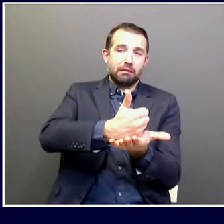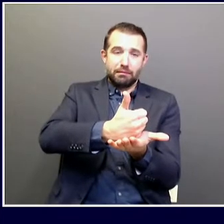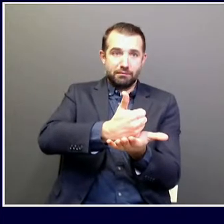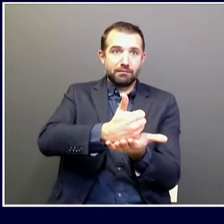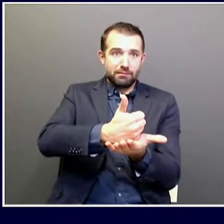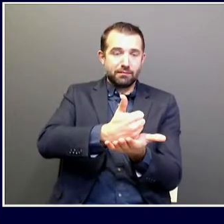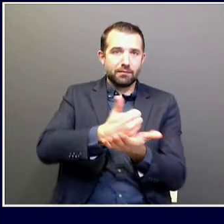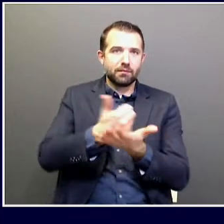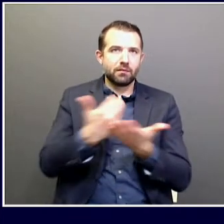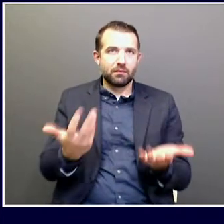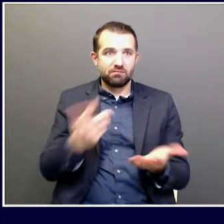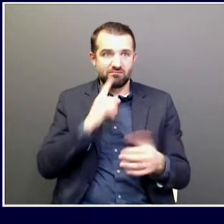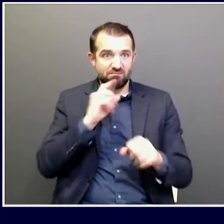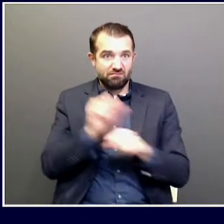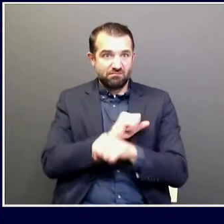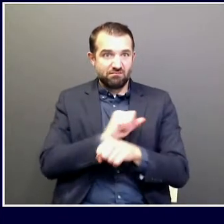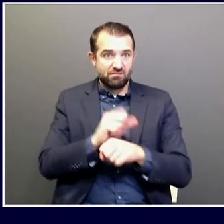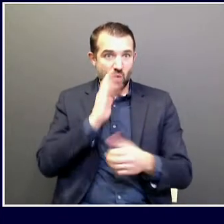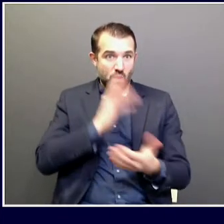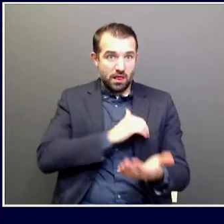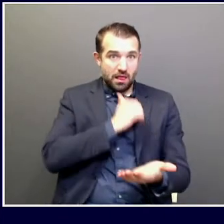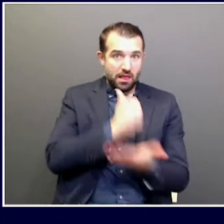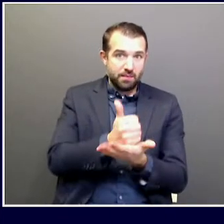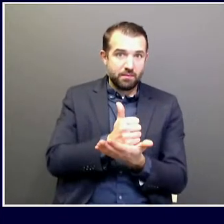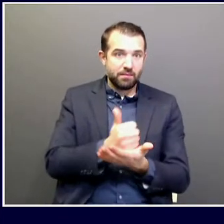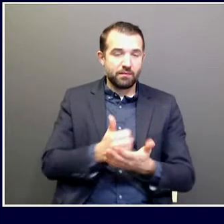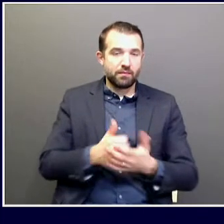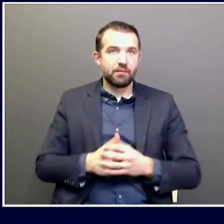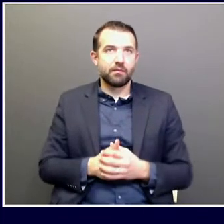capacity, or is it more on the margins? How would you characterize it?